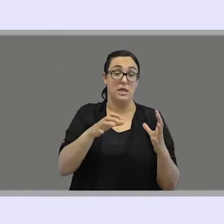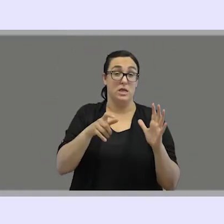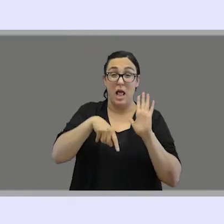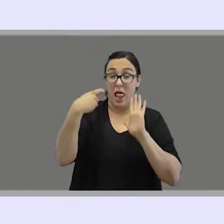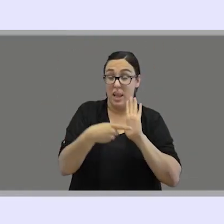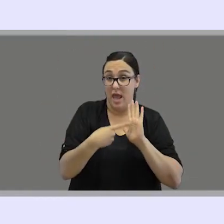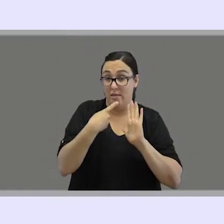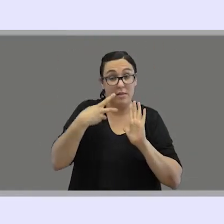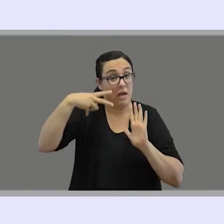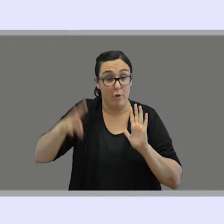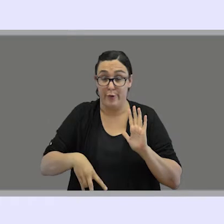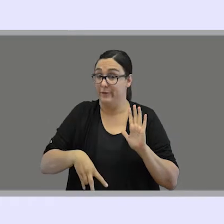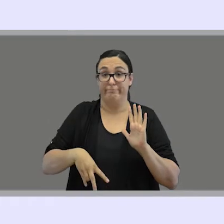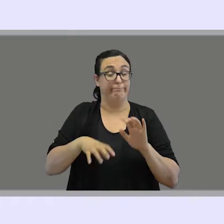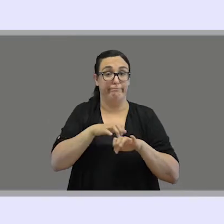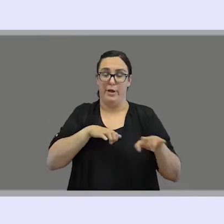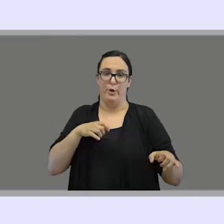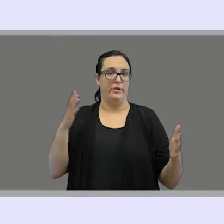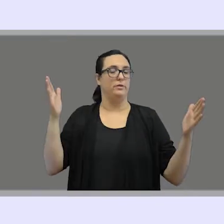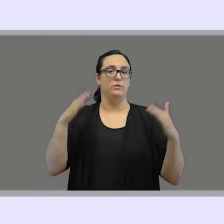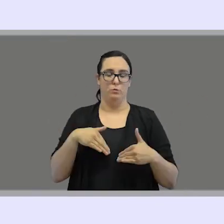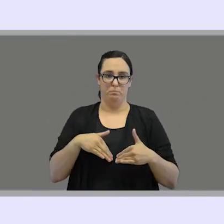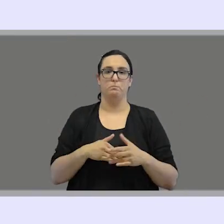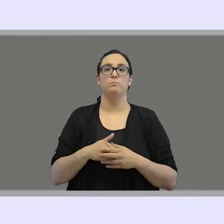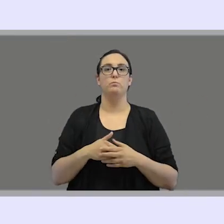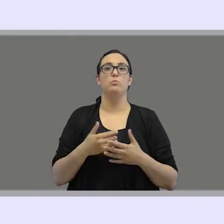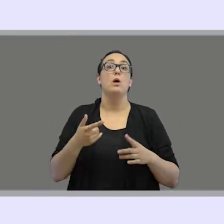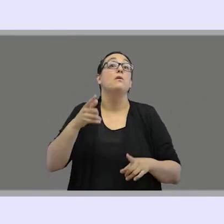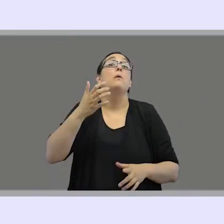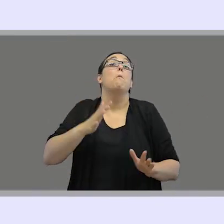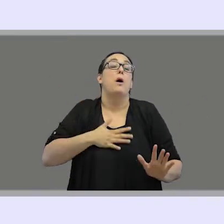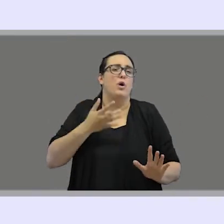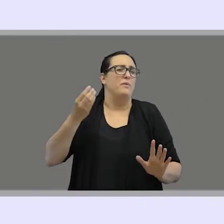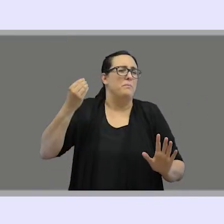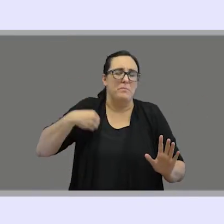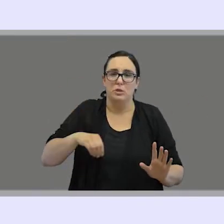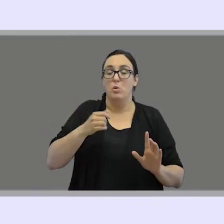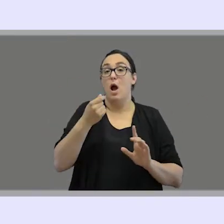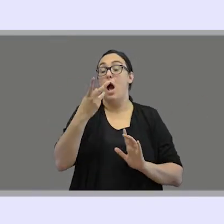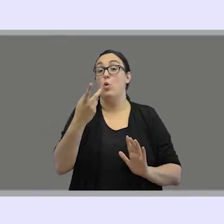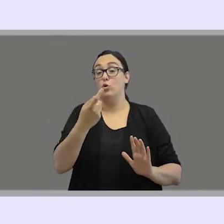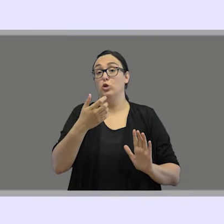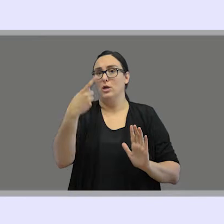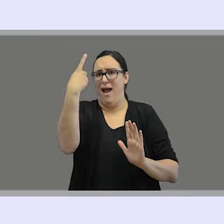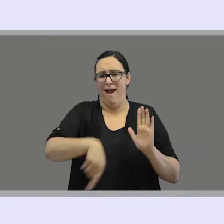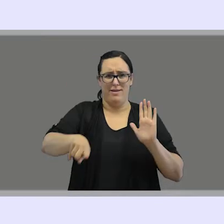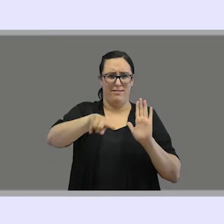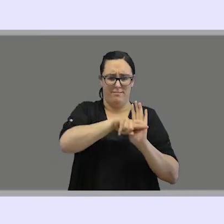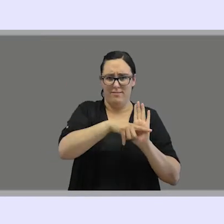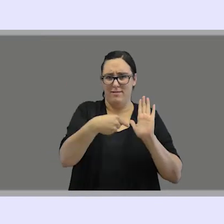that recognizes this right. And even when this is the case, for example, in Spain,